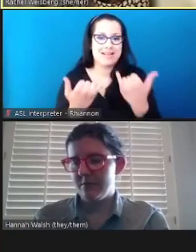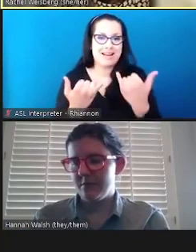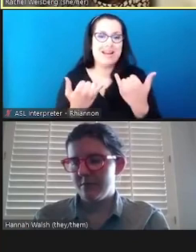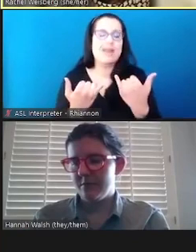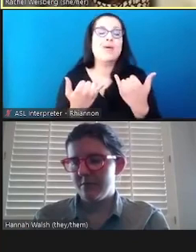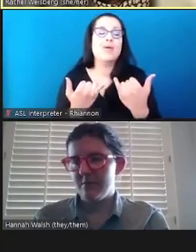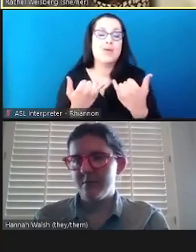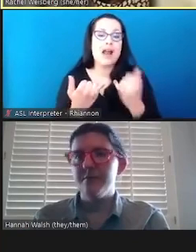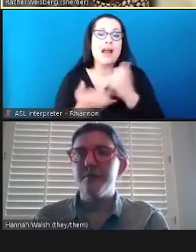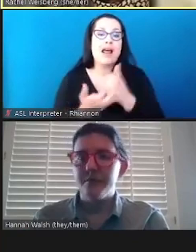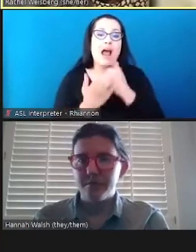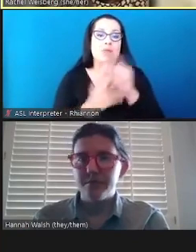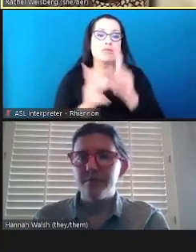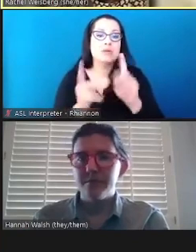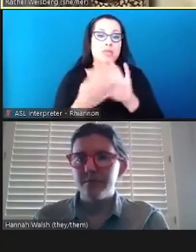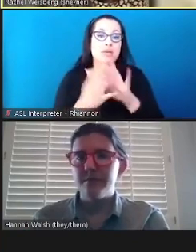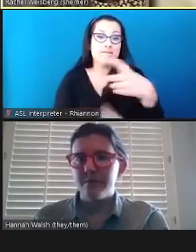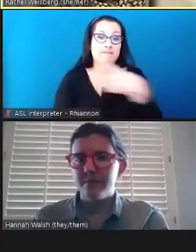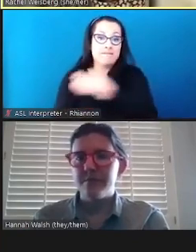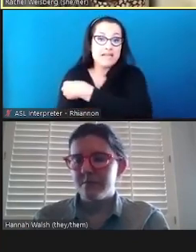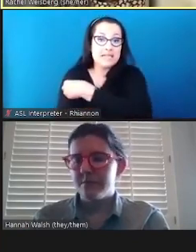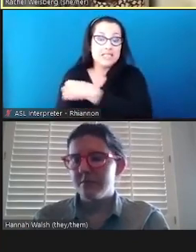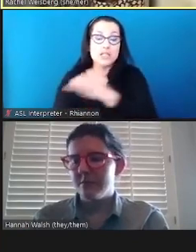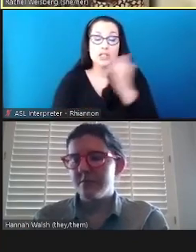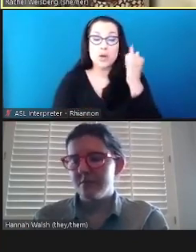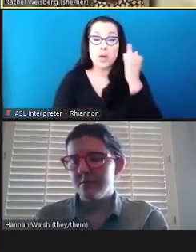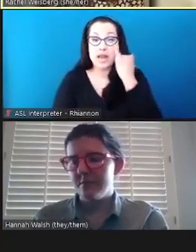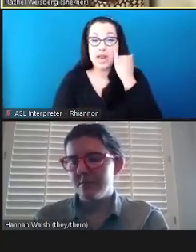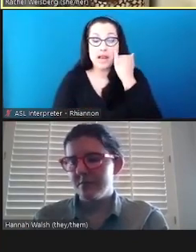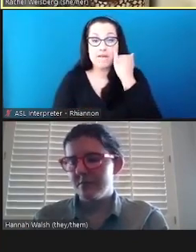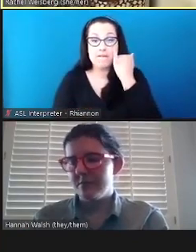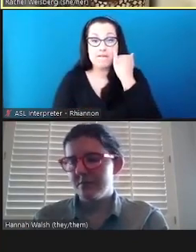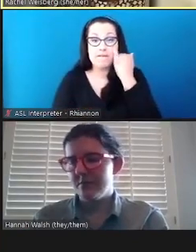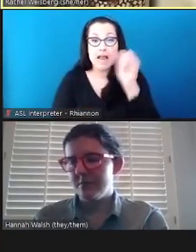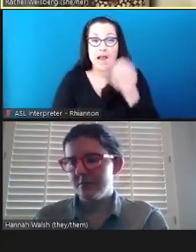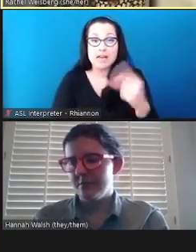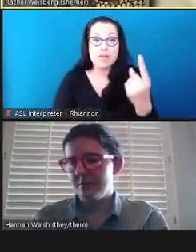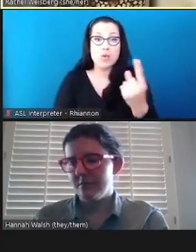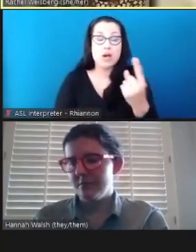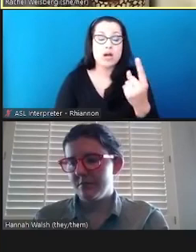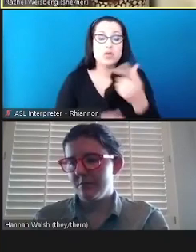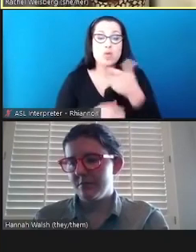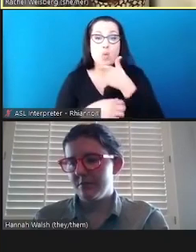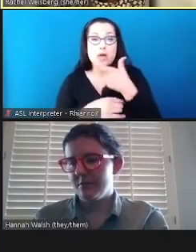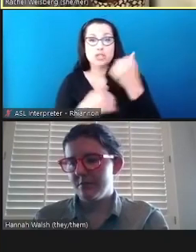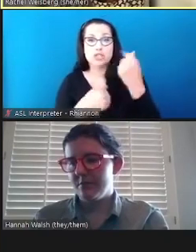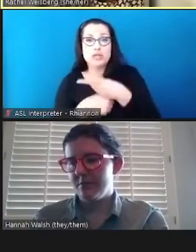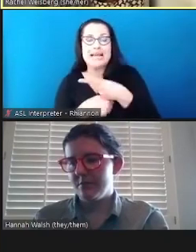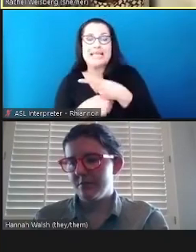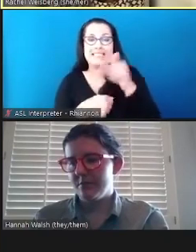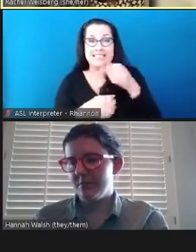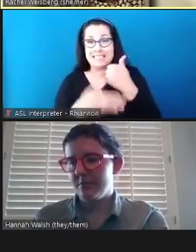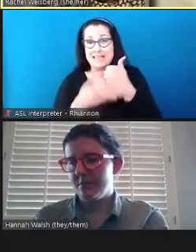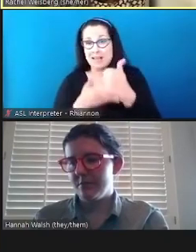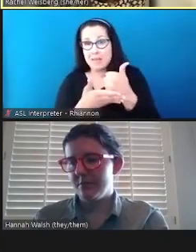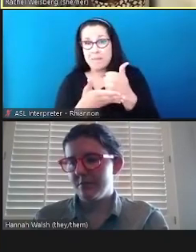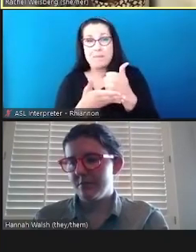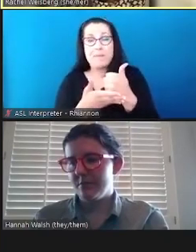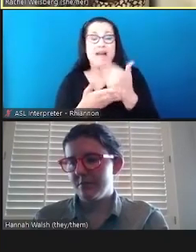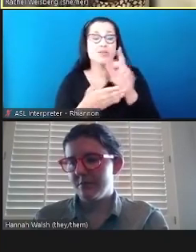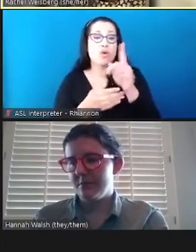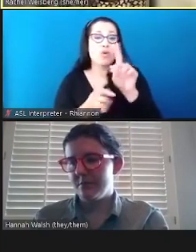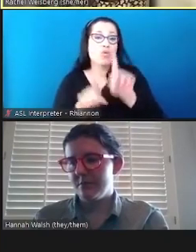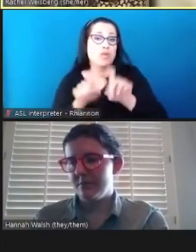get vaccinated. So if there is anyone who's watching today that needs any assistance at all, has questions about